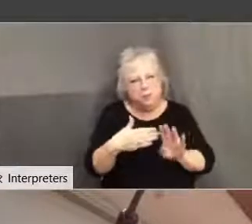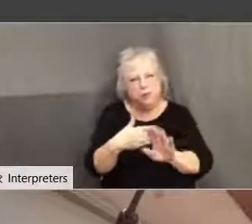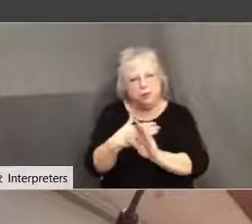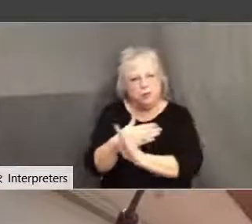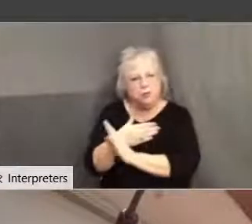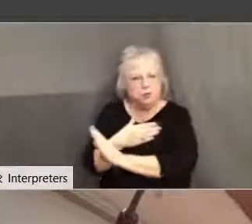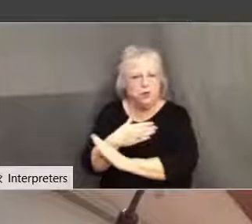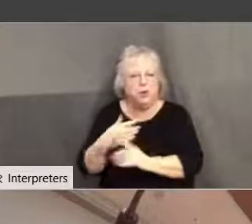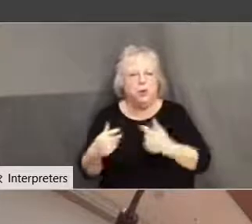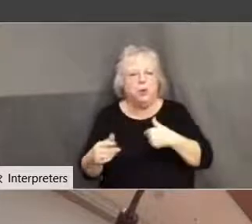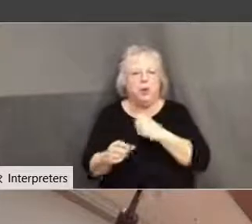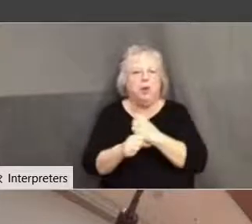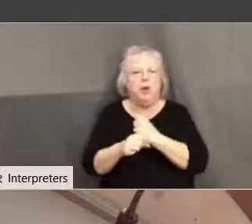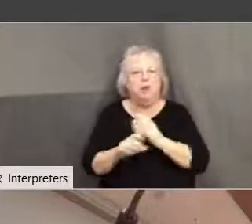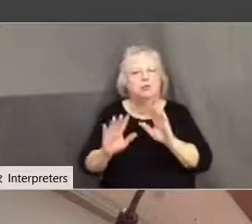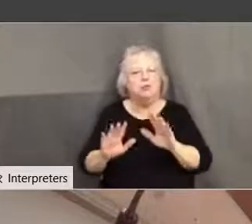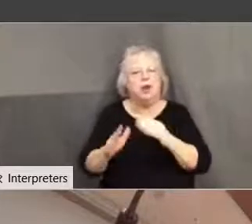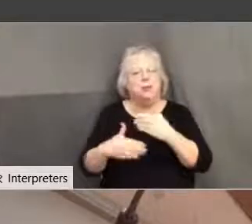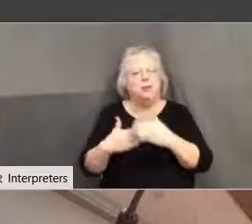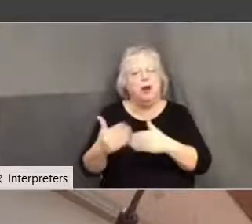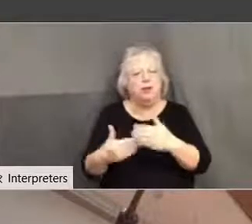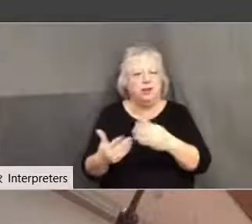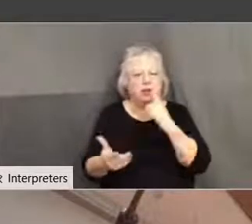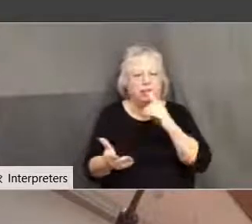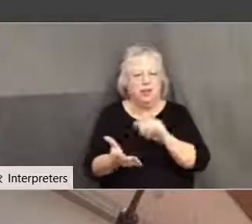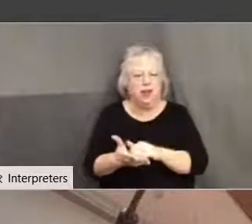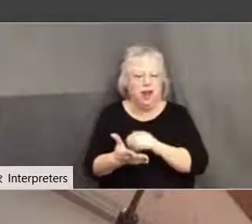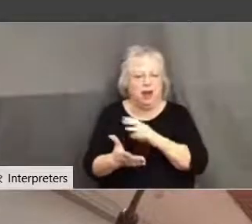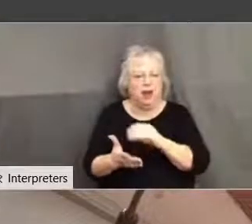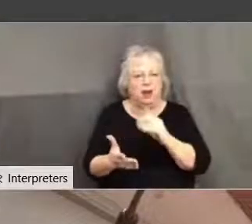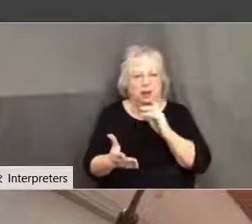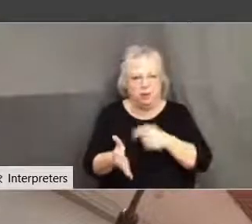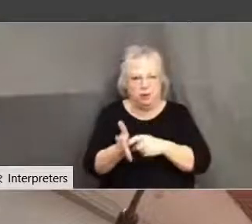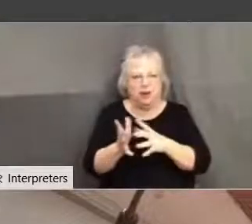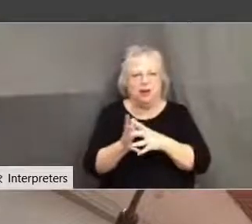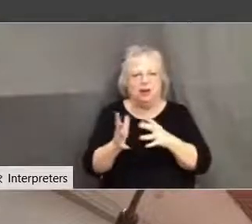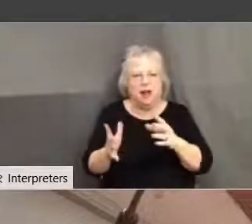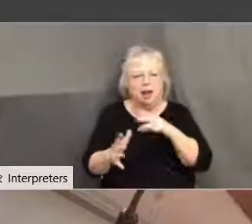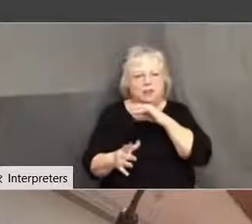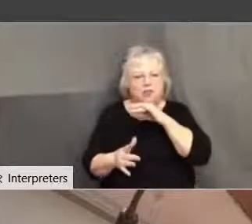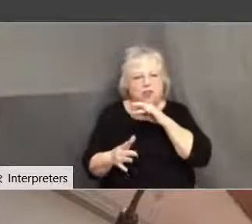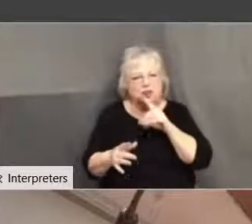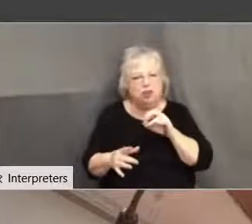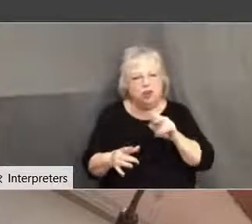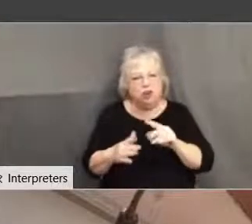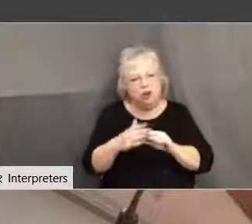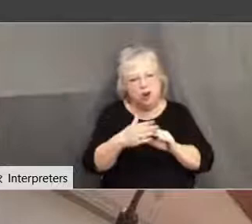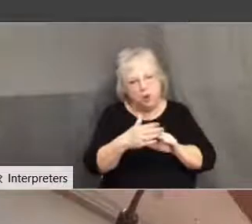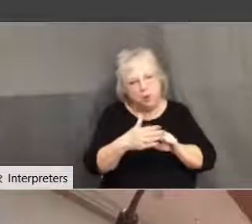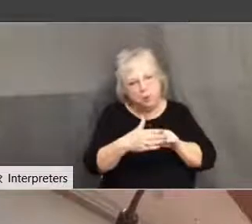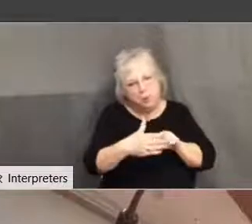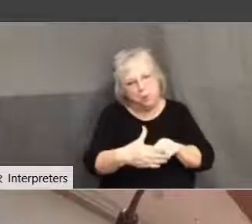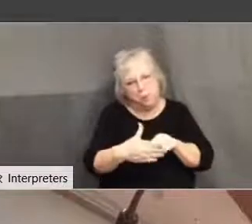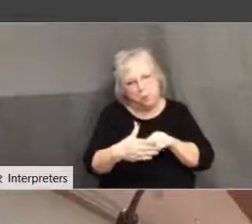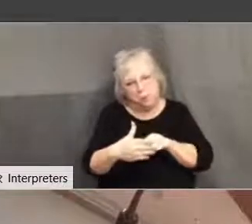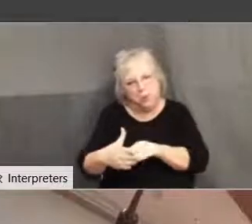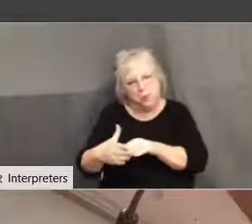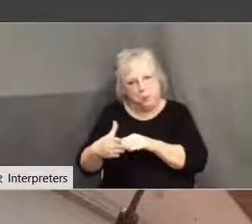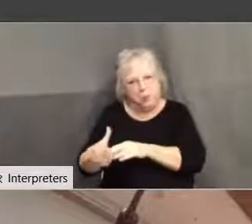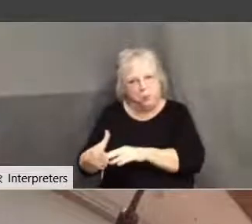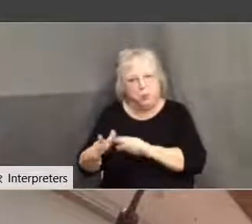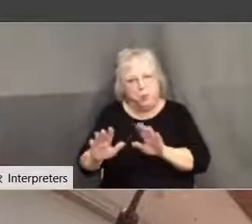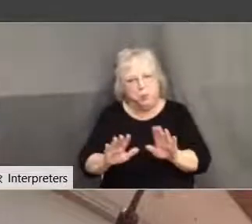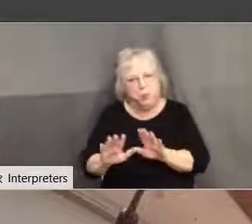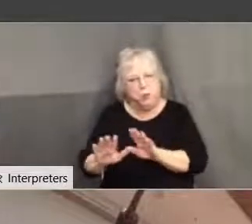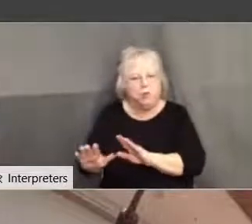great progress on it, and it's going to take a lot of moving of dirt, but we're working on it hard, and we're going to get it done soon. Right. And when